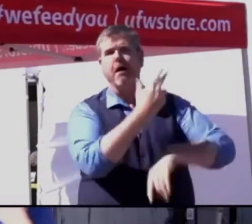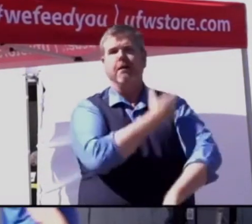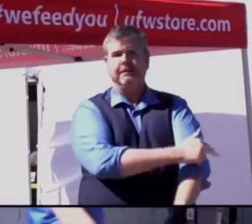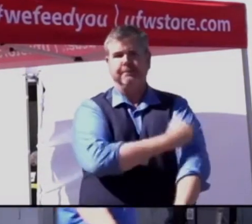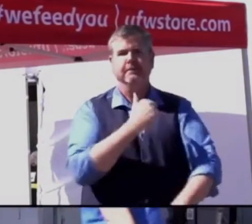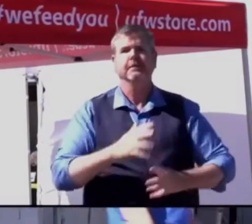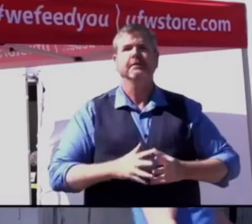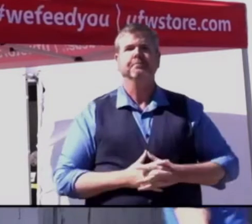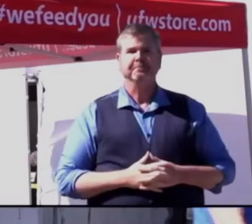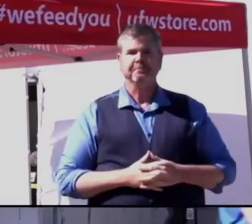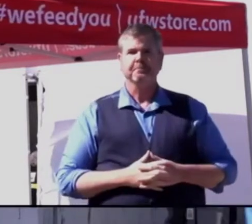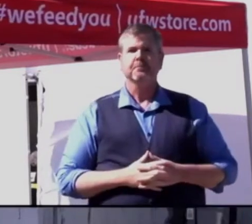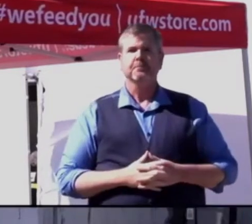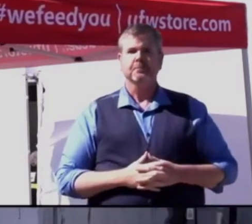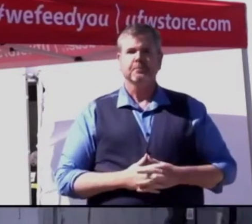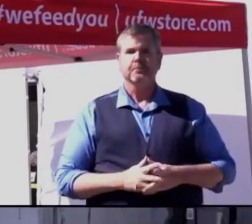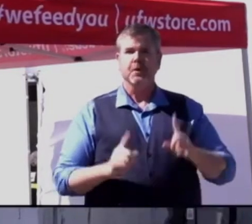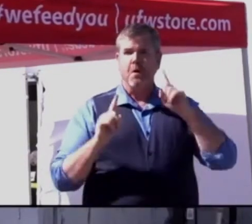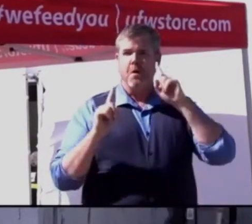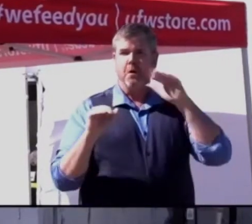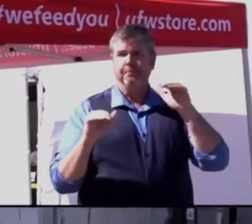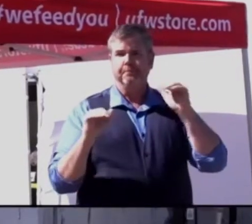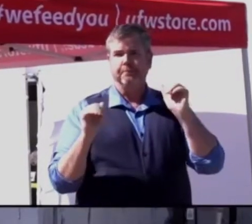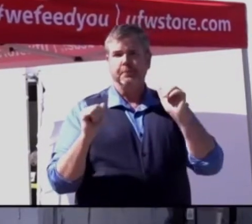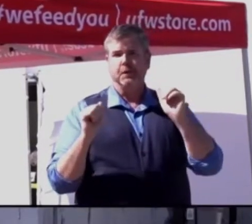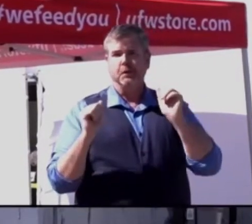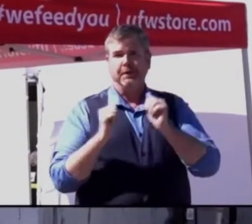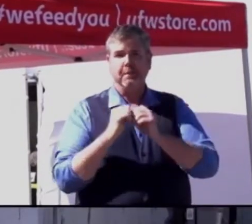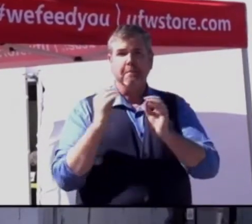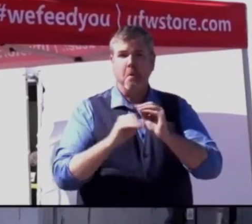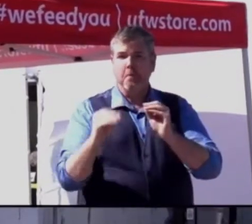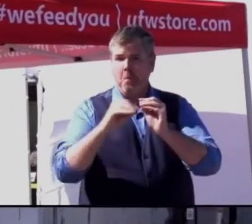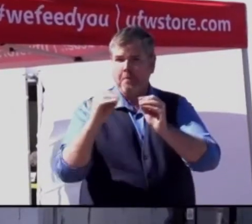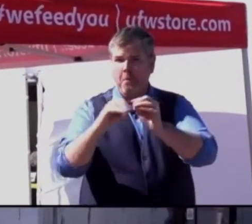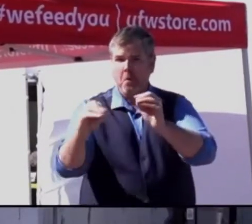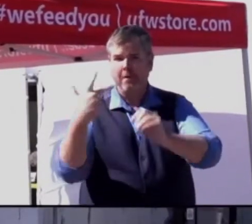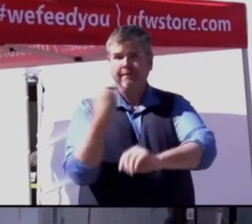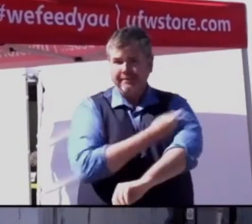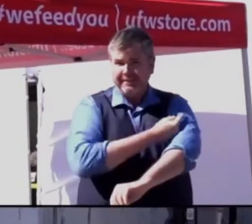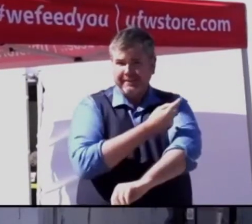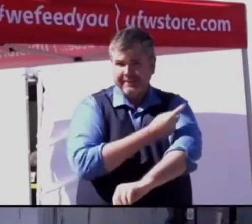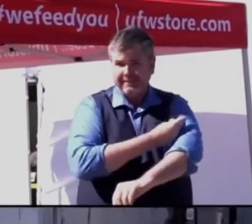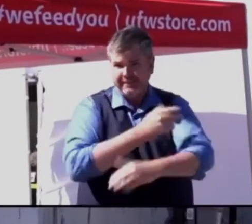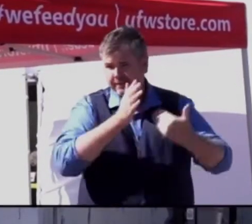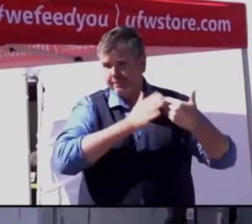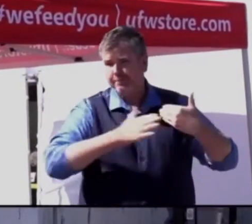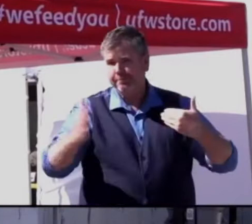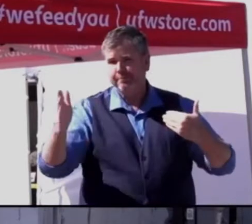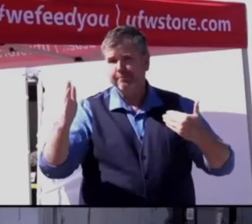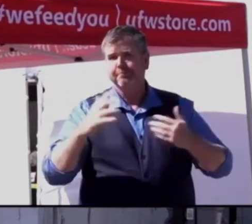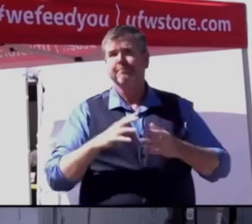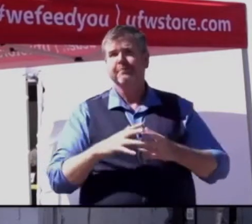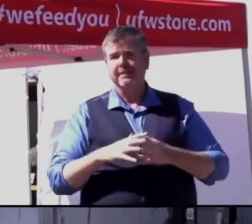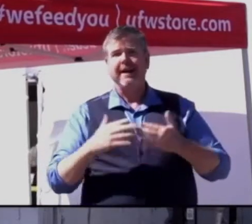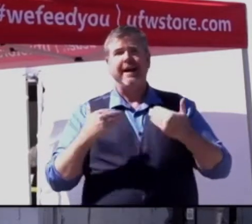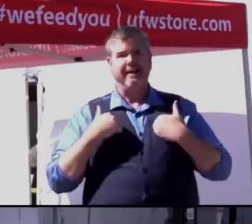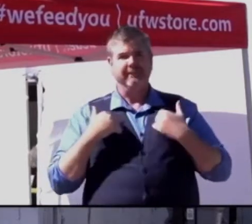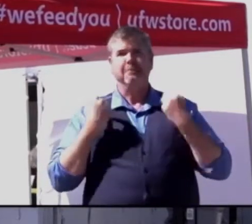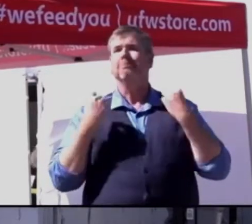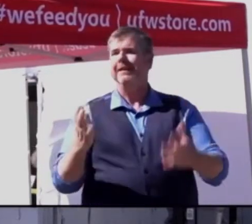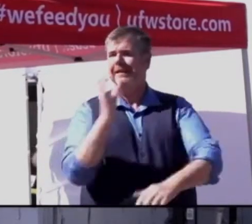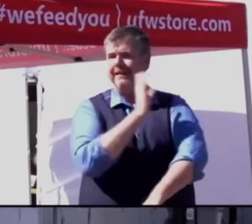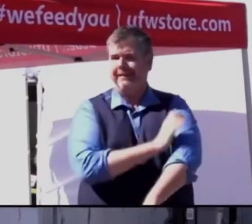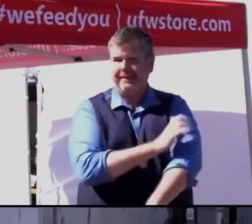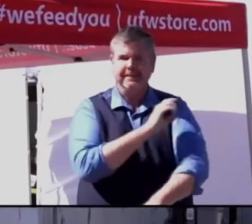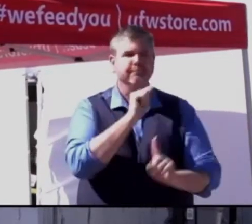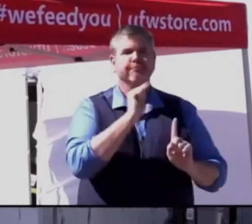with additional vaccine, which is what we need, we have great capacity, we have lots of clinics, we have providers all over the